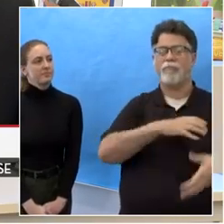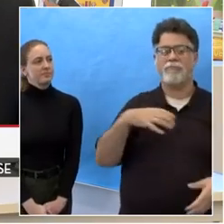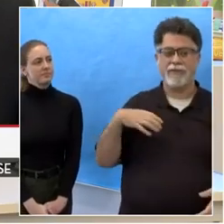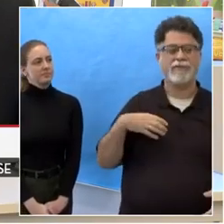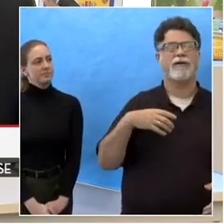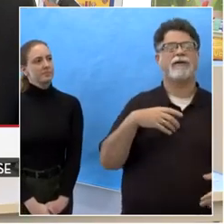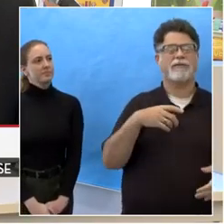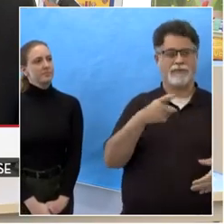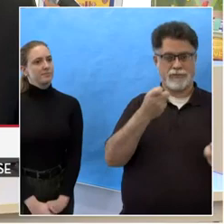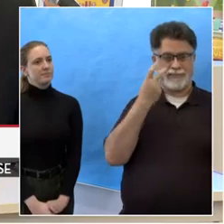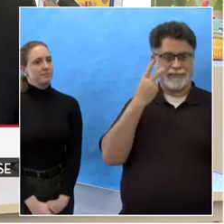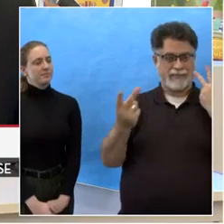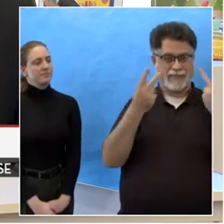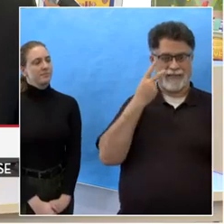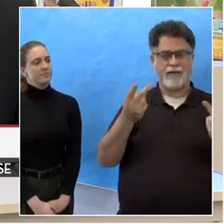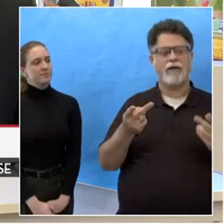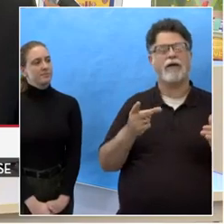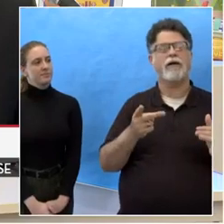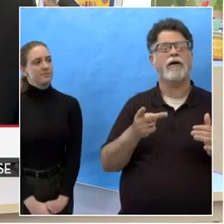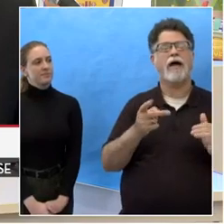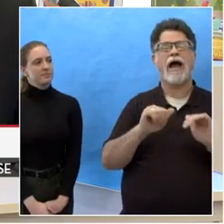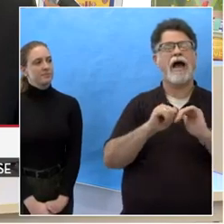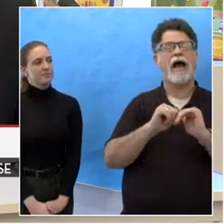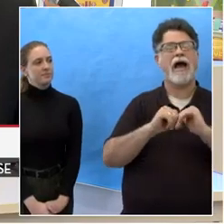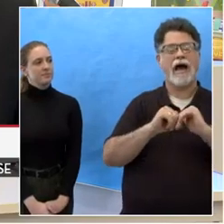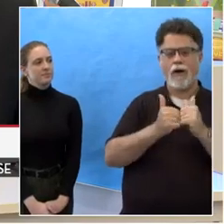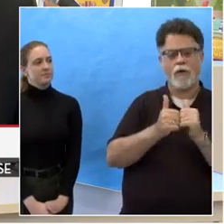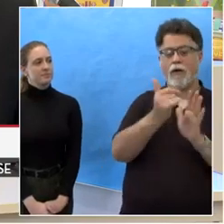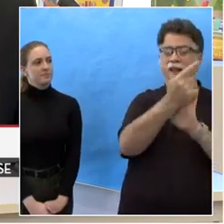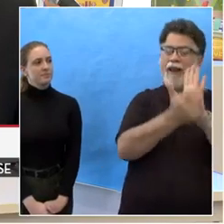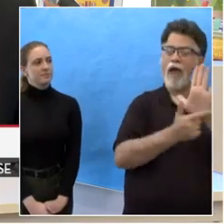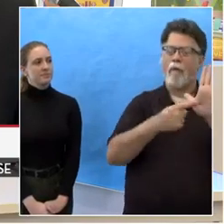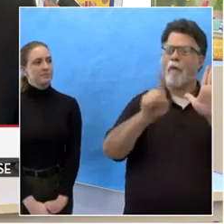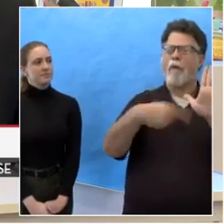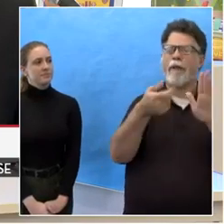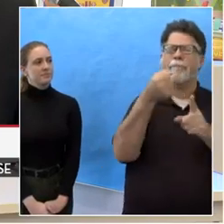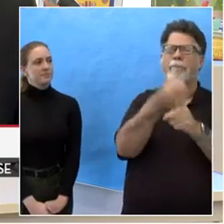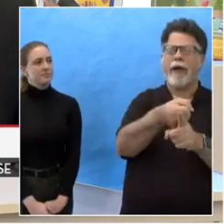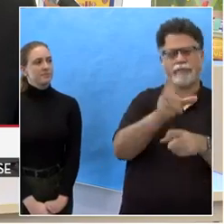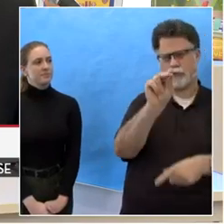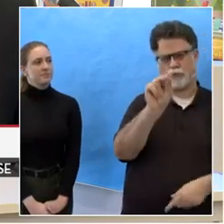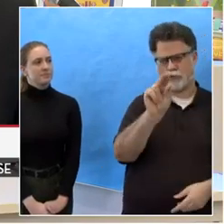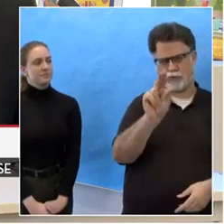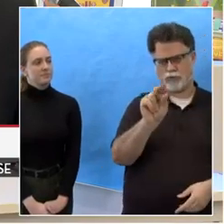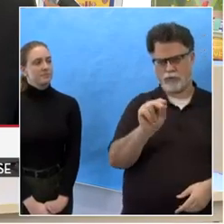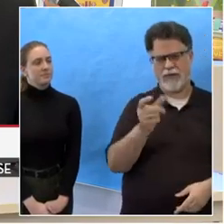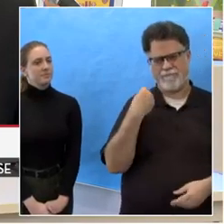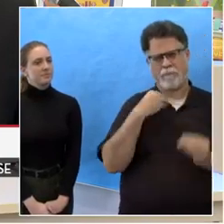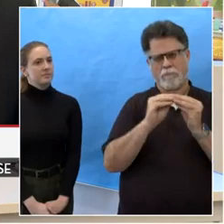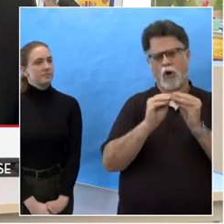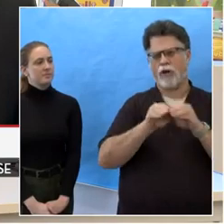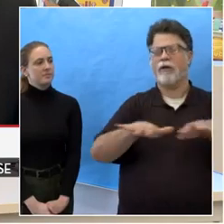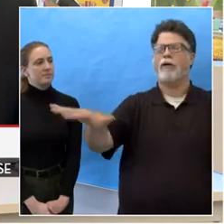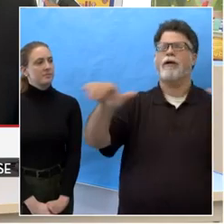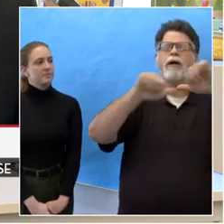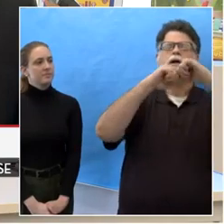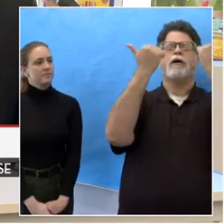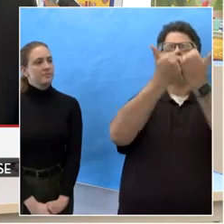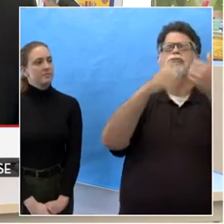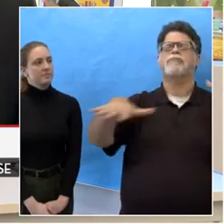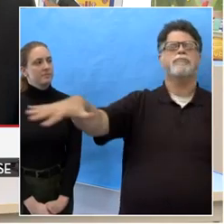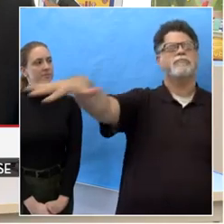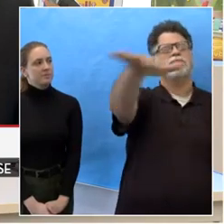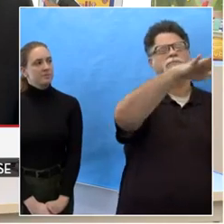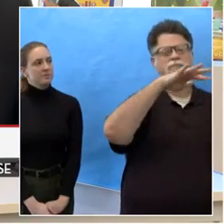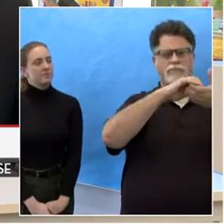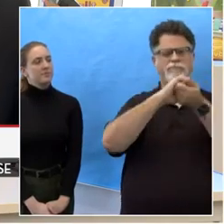the legislation, but as we've talked about, the interagency collaboration that's going to be necessary to implement that. And